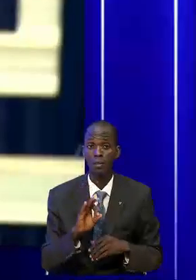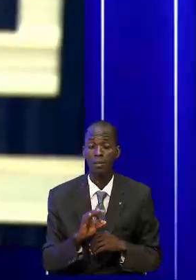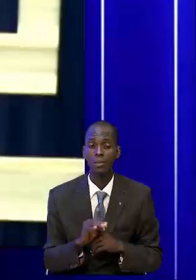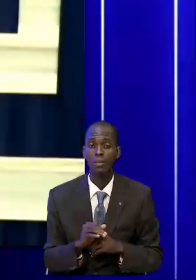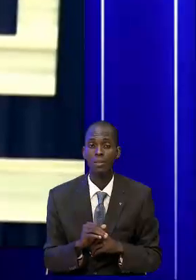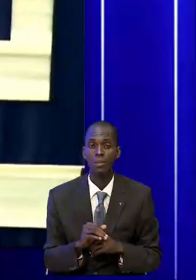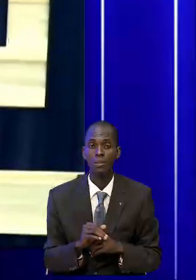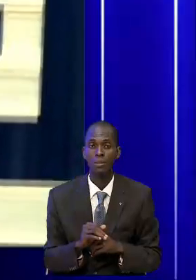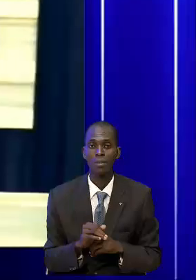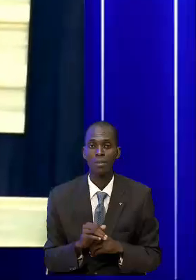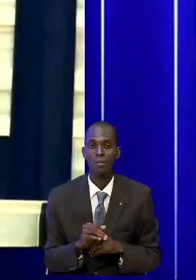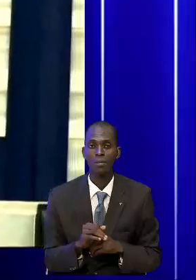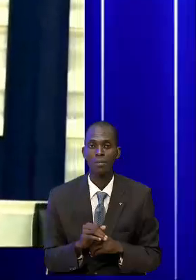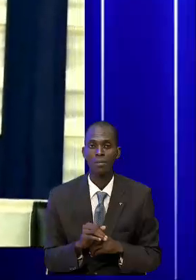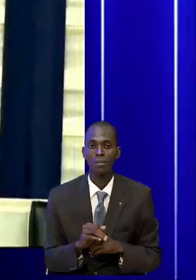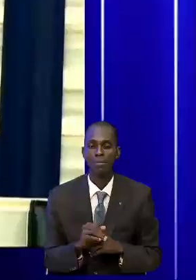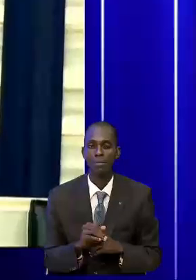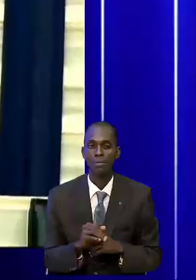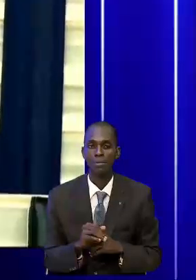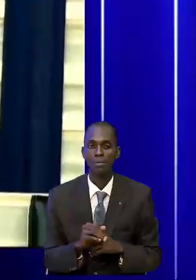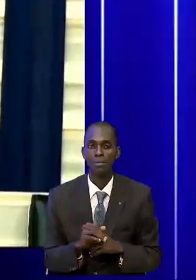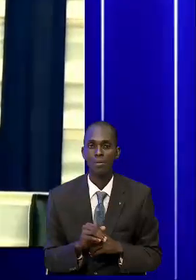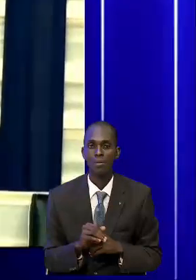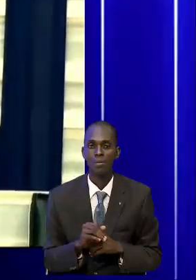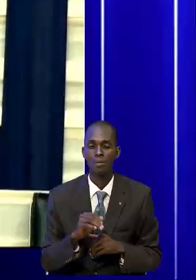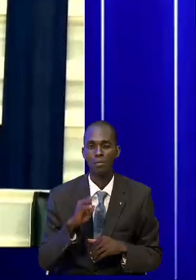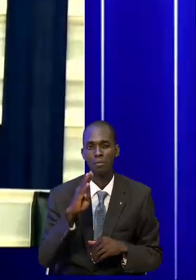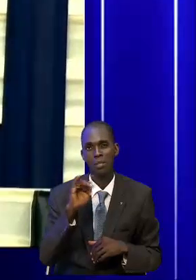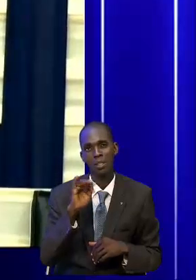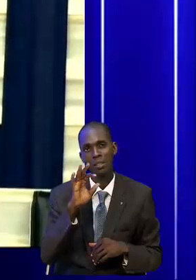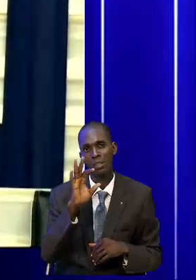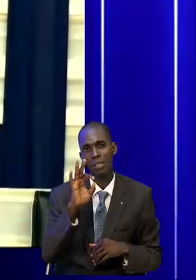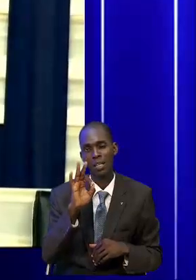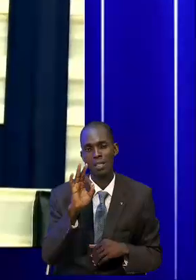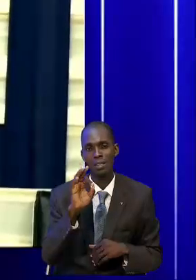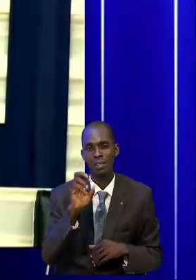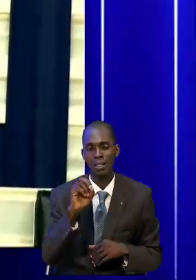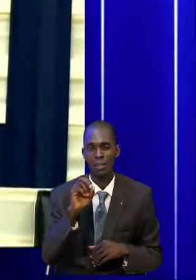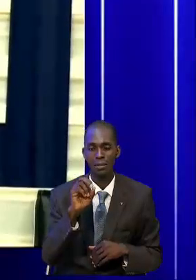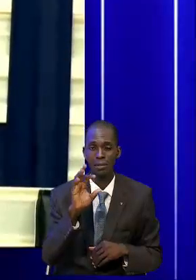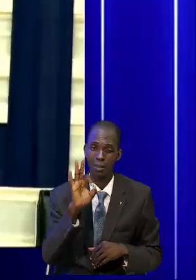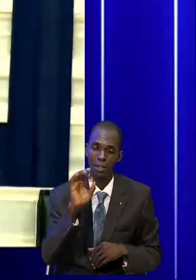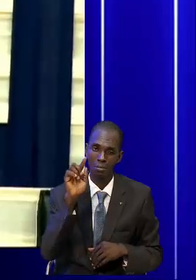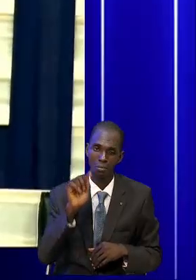On Friday, Precisely